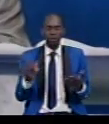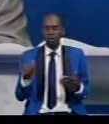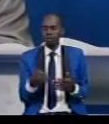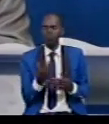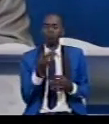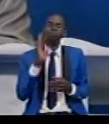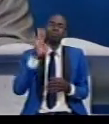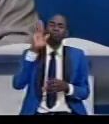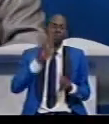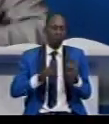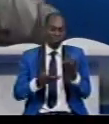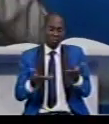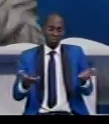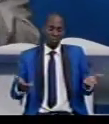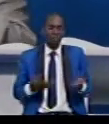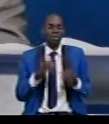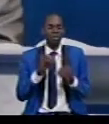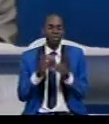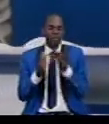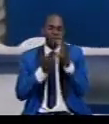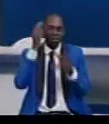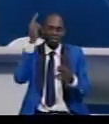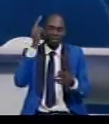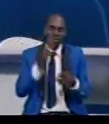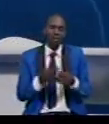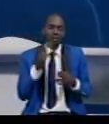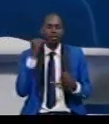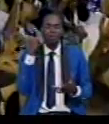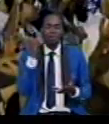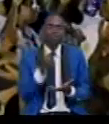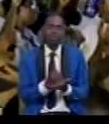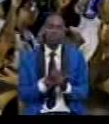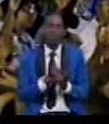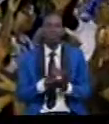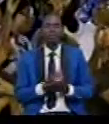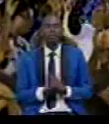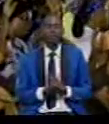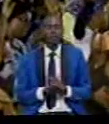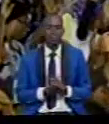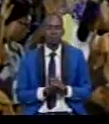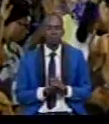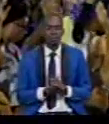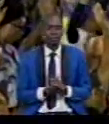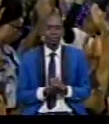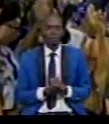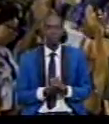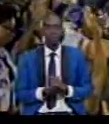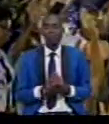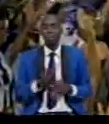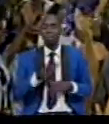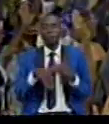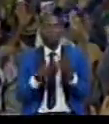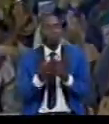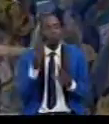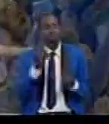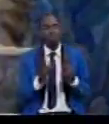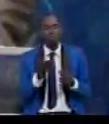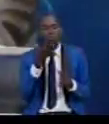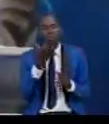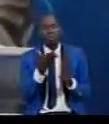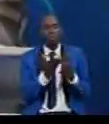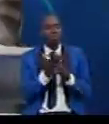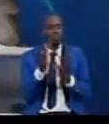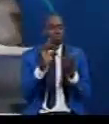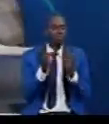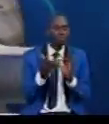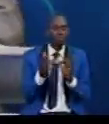people here today in Jesus' name. And those who are online, everywhere, every congregation,